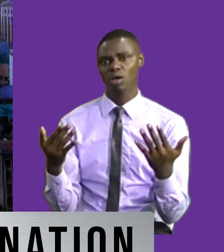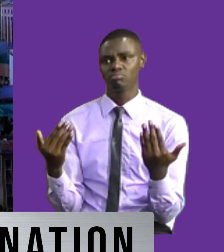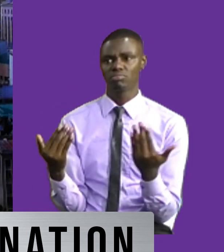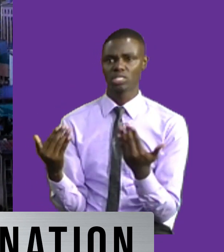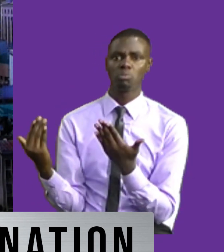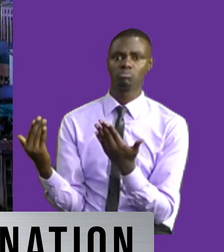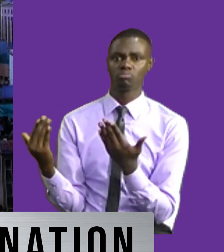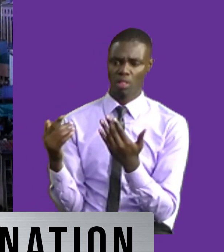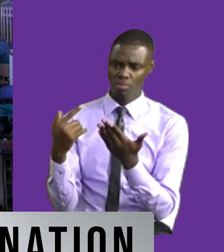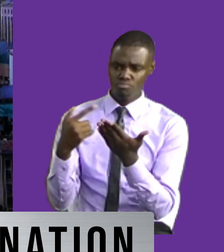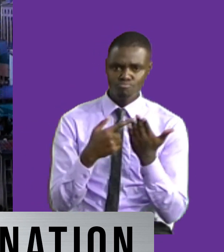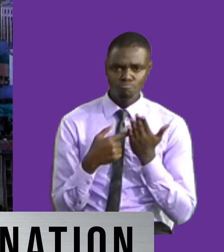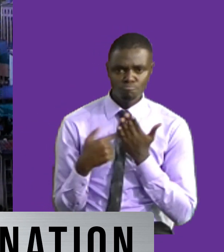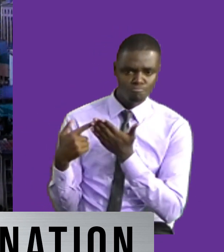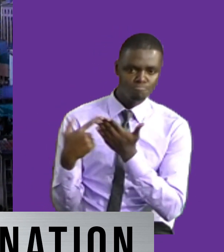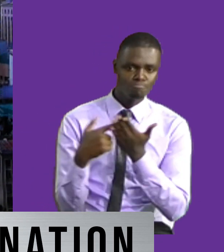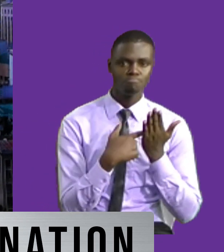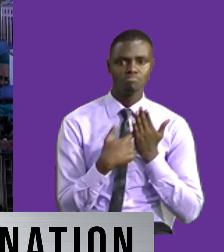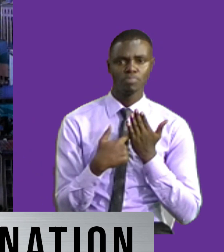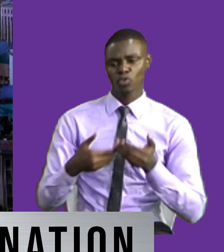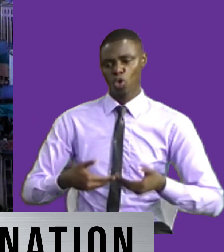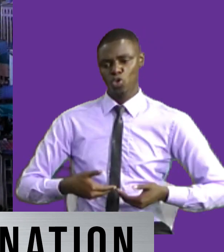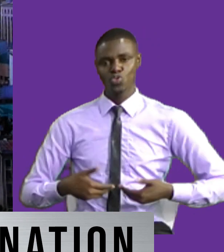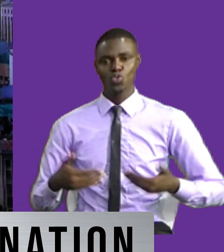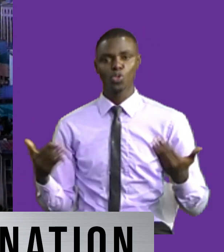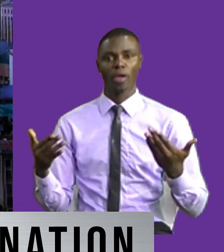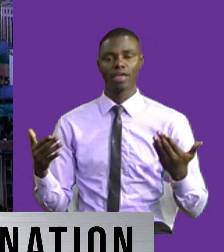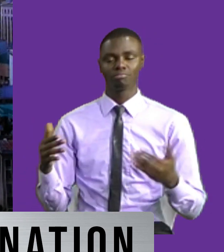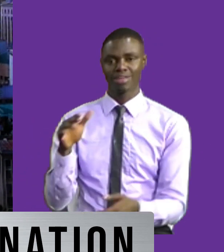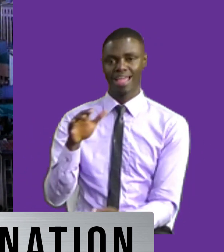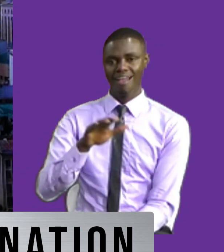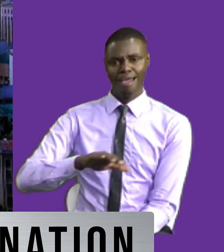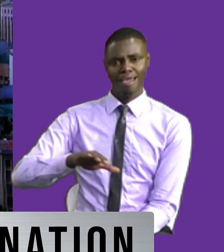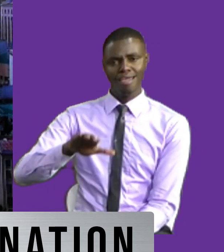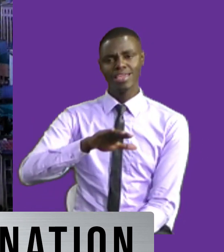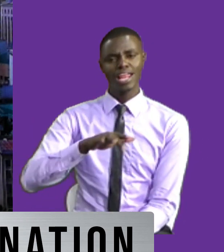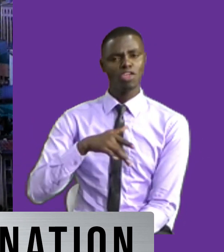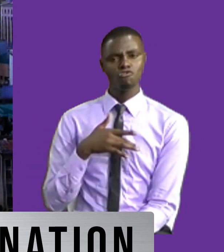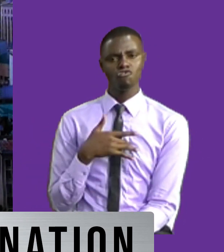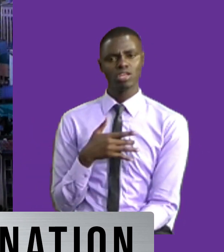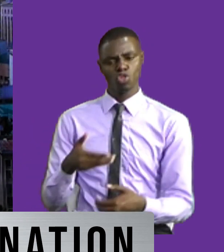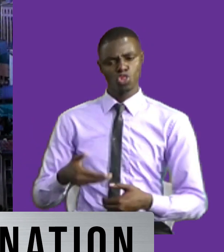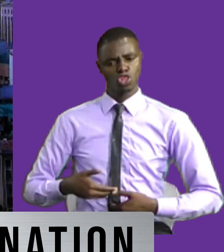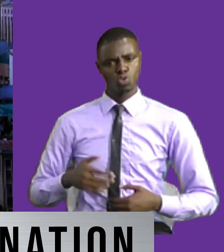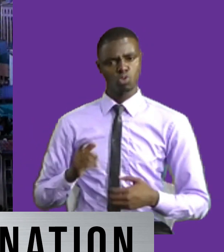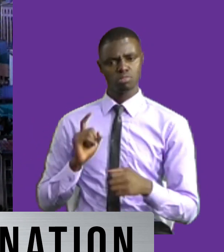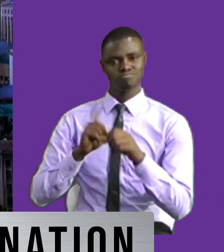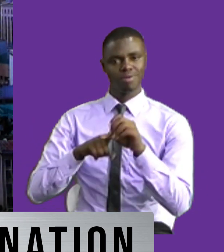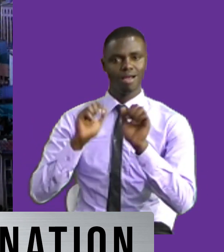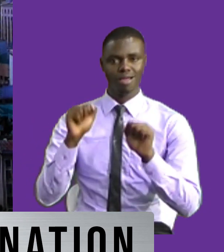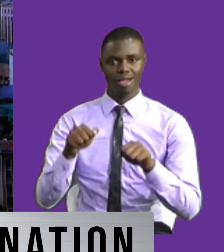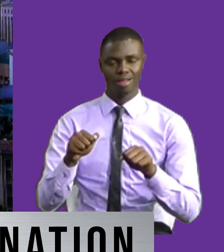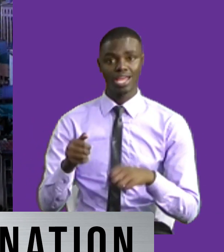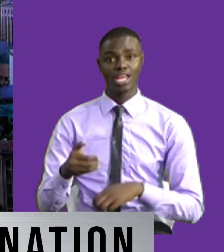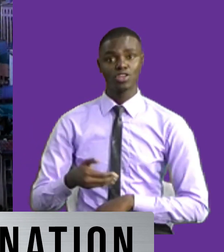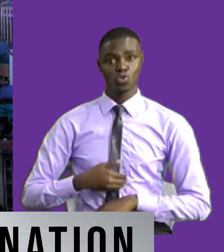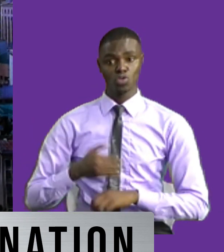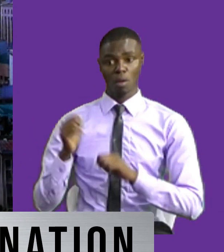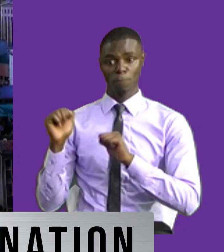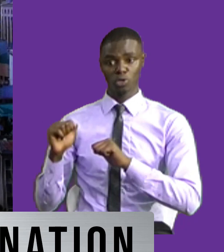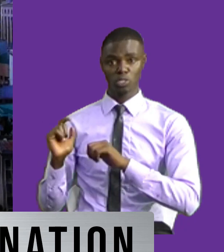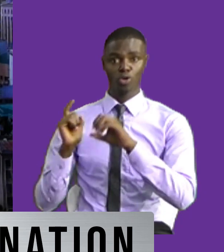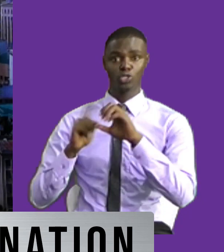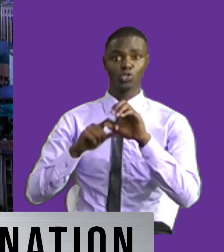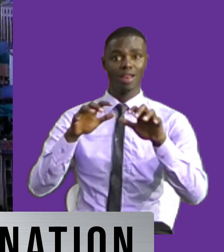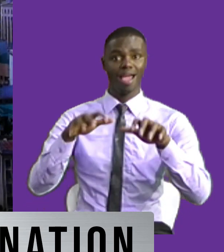this direction. Where are we at? Which are the areas you feel the youth can tap on? And can the youth also come into